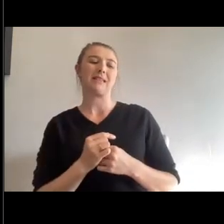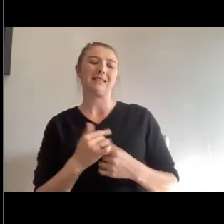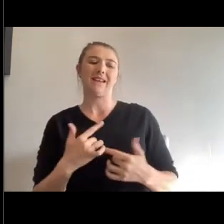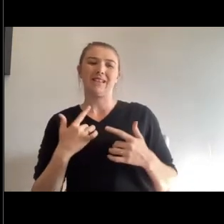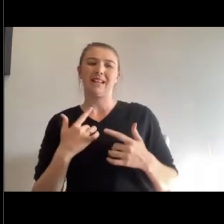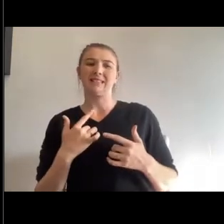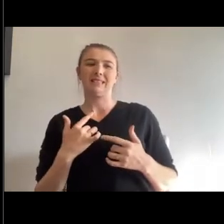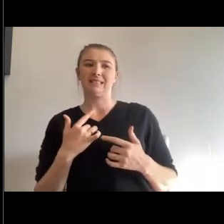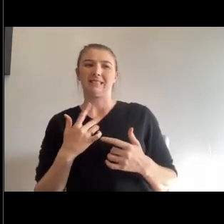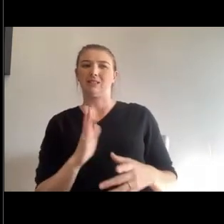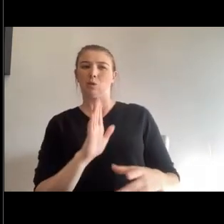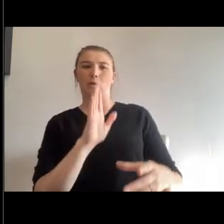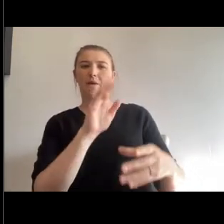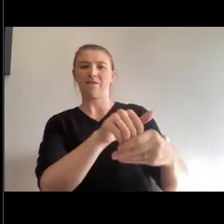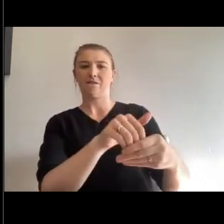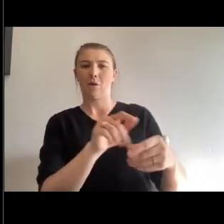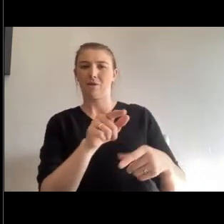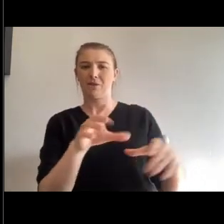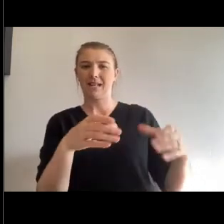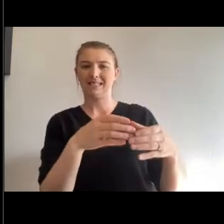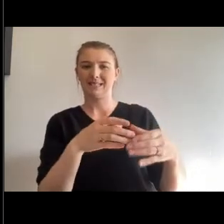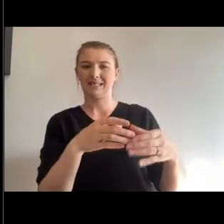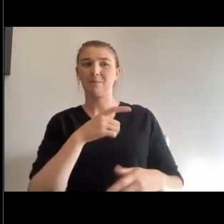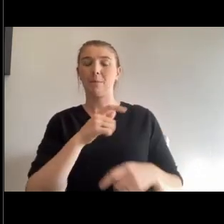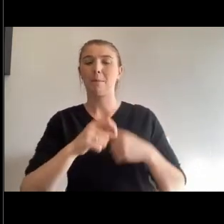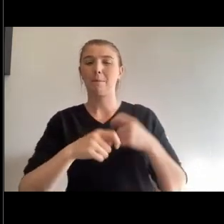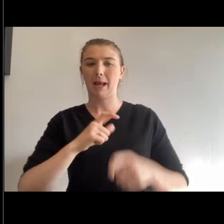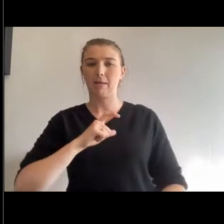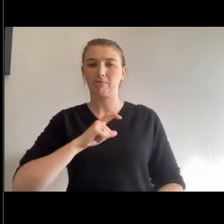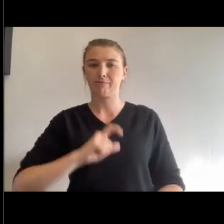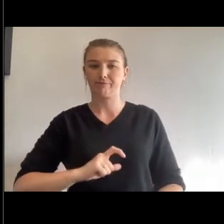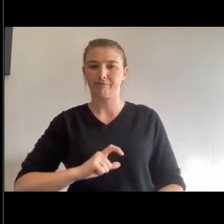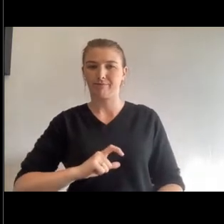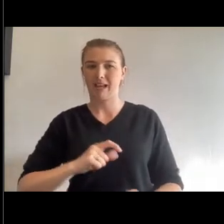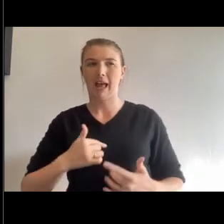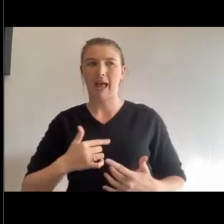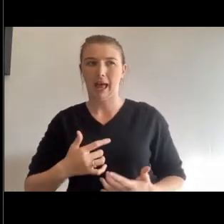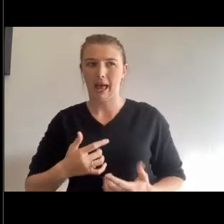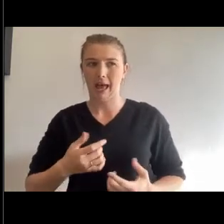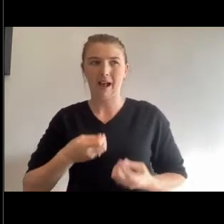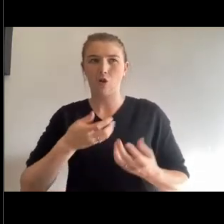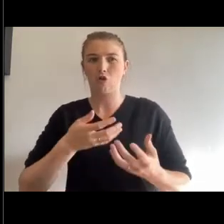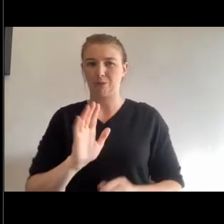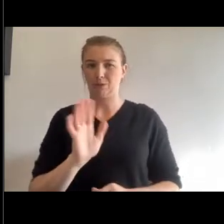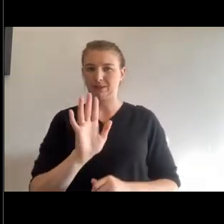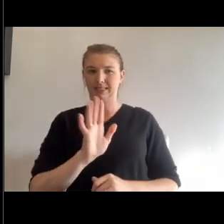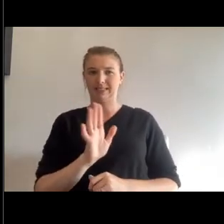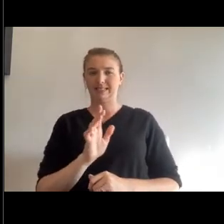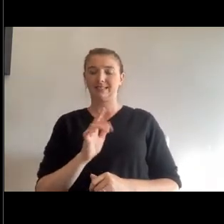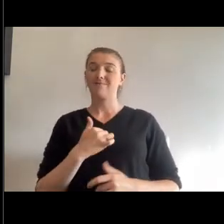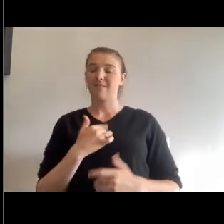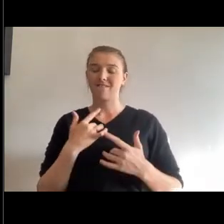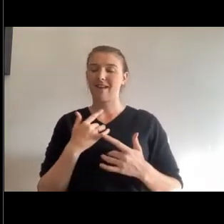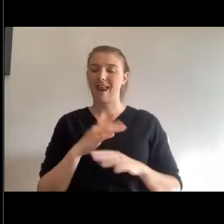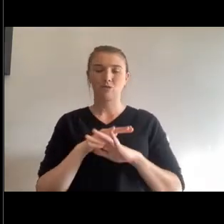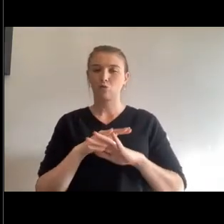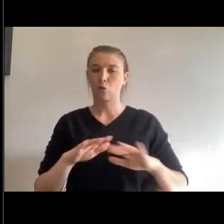confident and didn't feel like contributing and really felt not belonging.